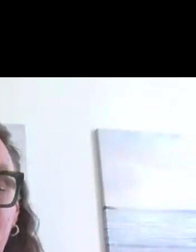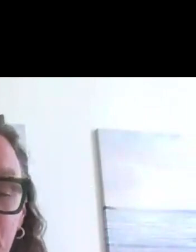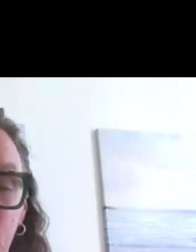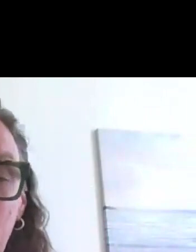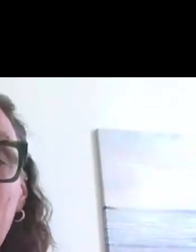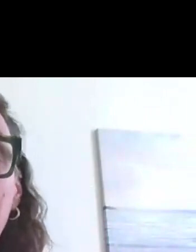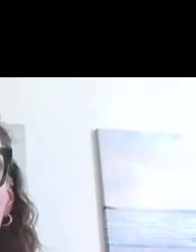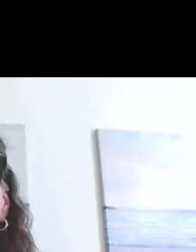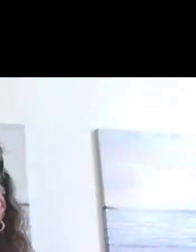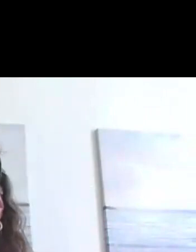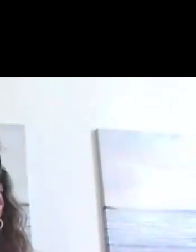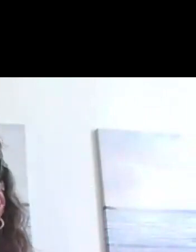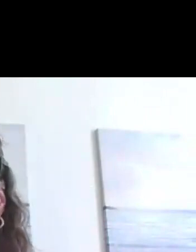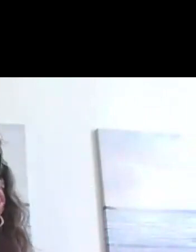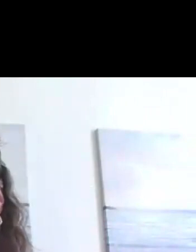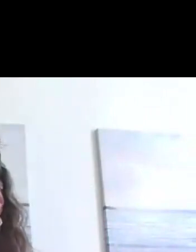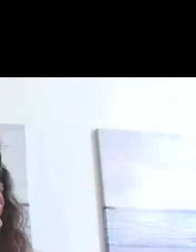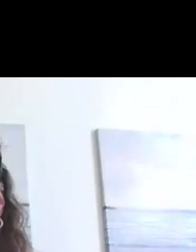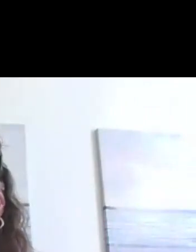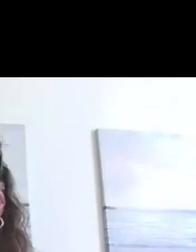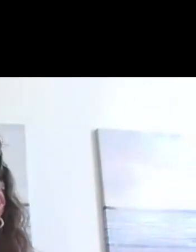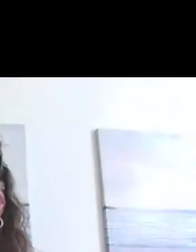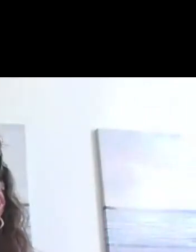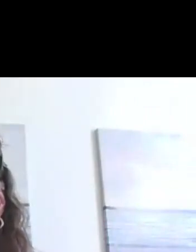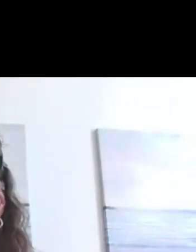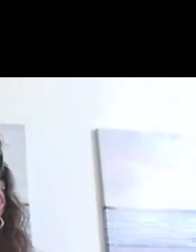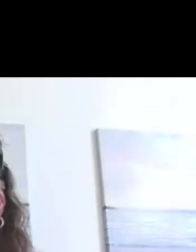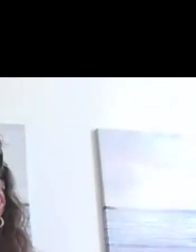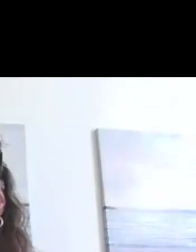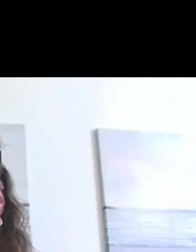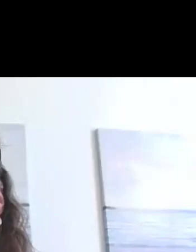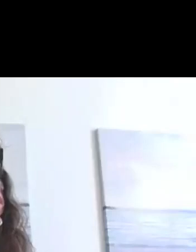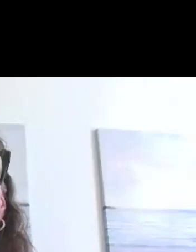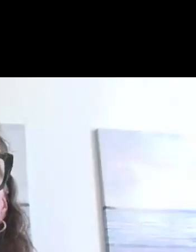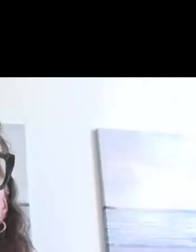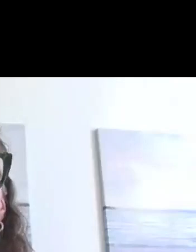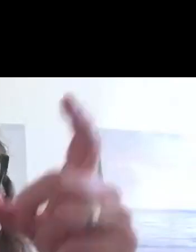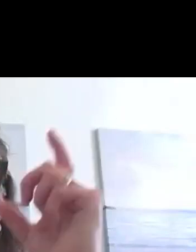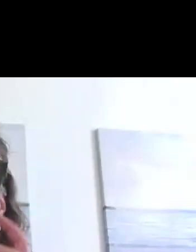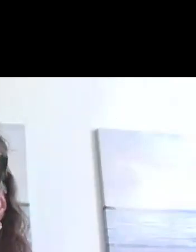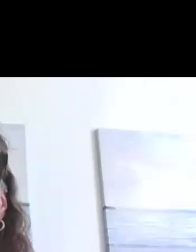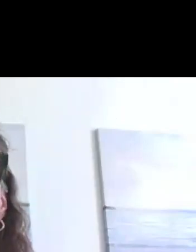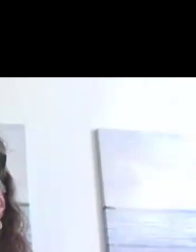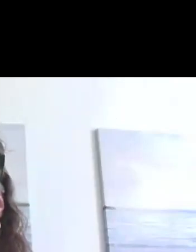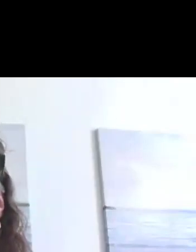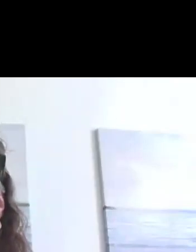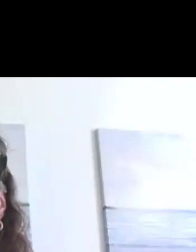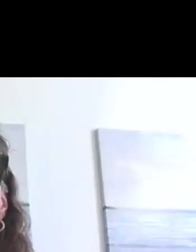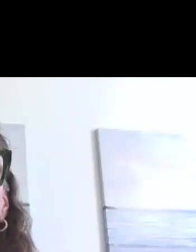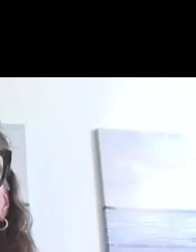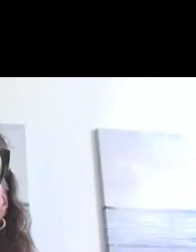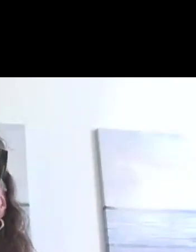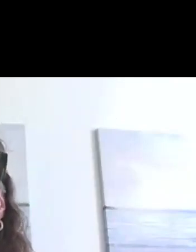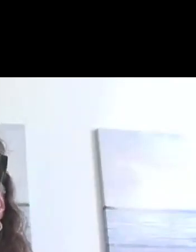Month, that paid family leave in California, where we have led nationally, will begin to have a higher